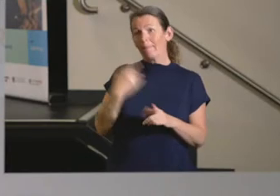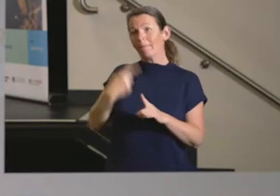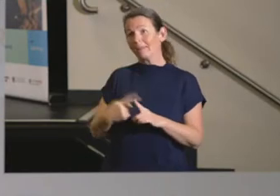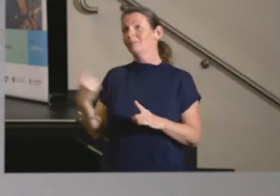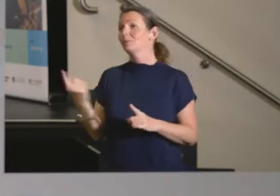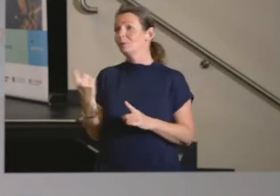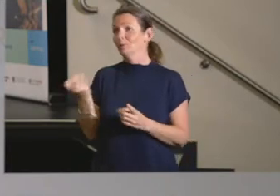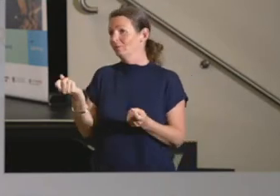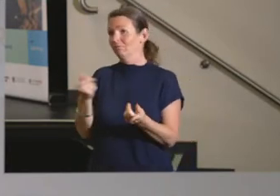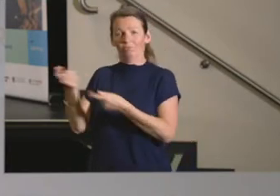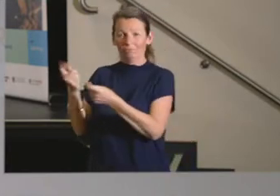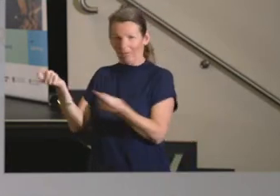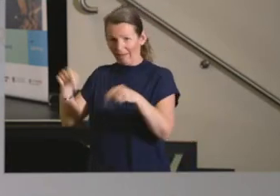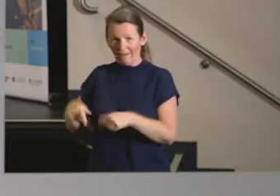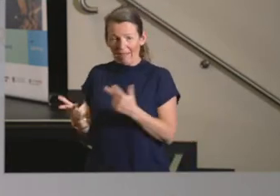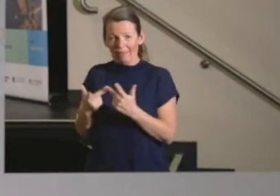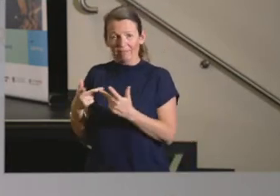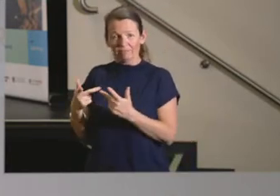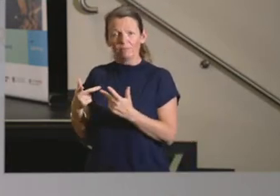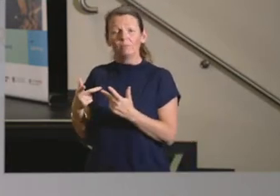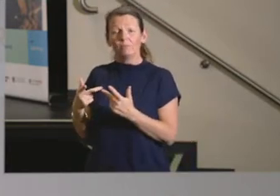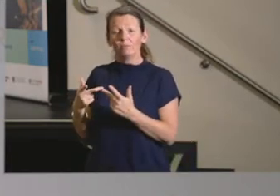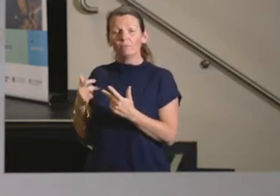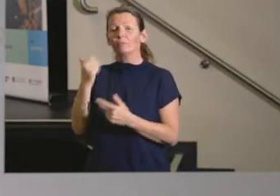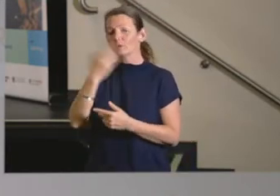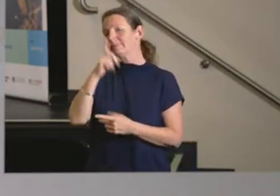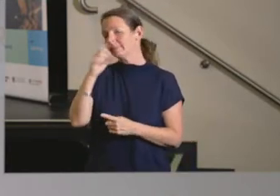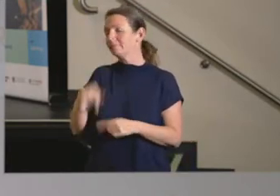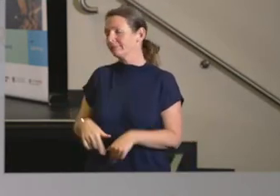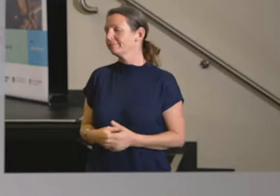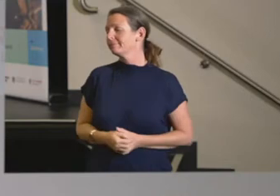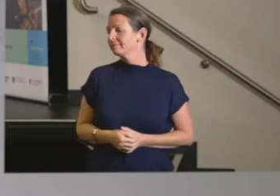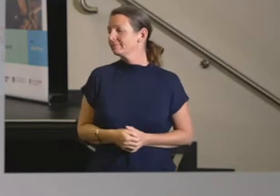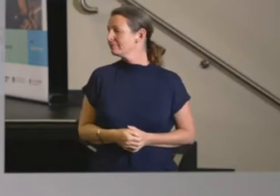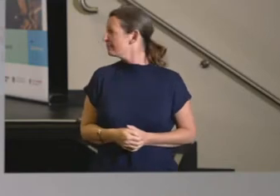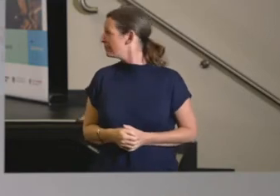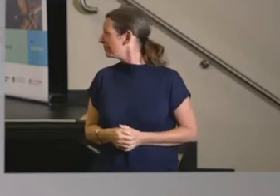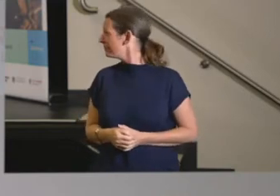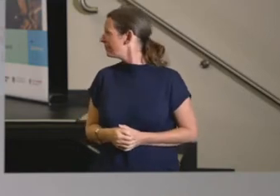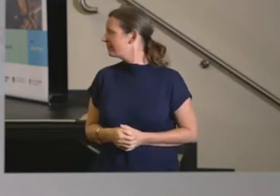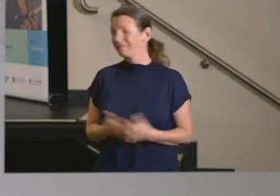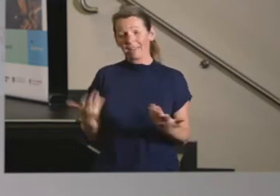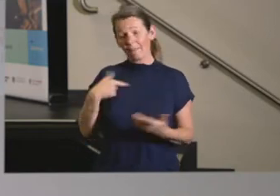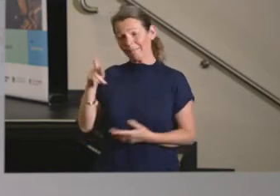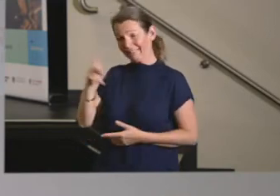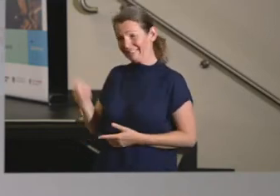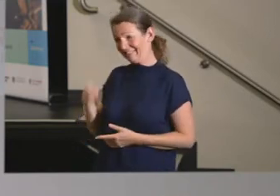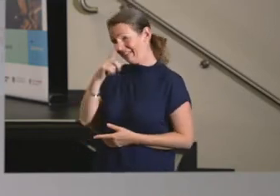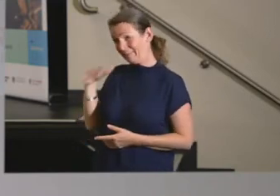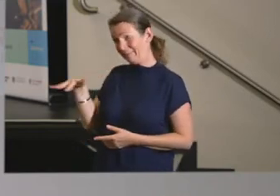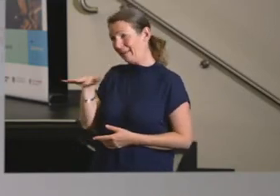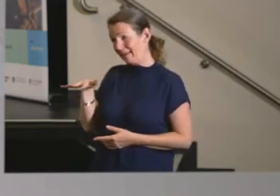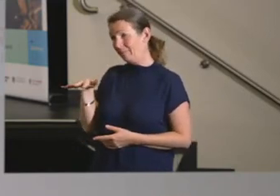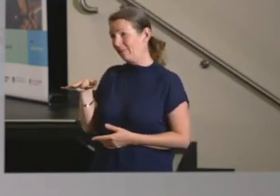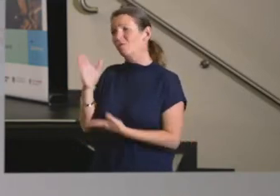present. When we talk about this idea of identity as Pacific people, it's very much